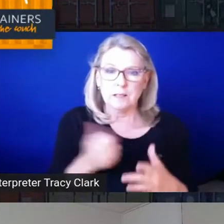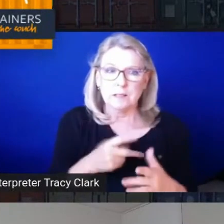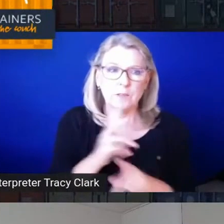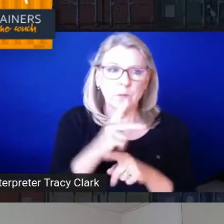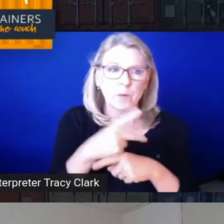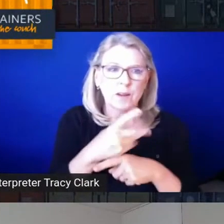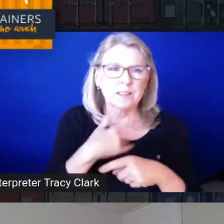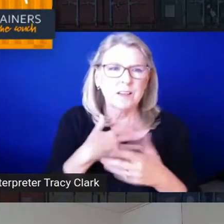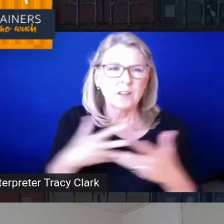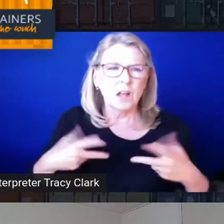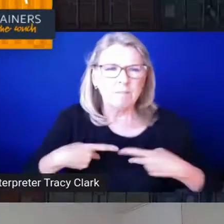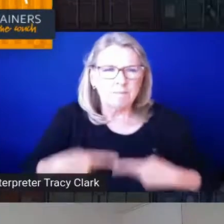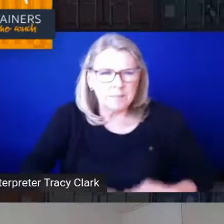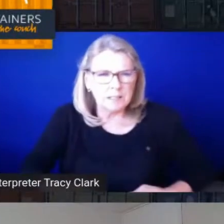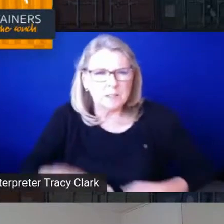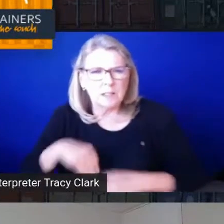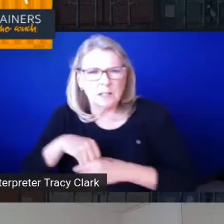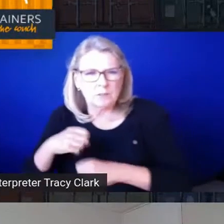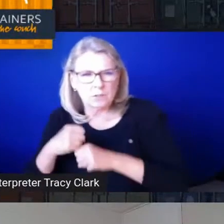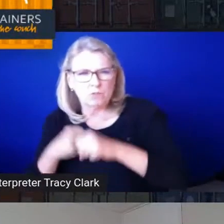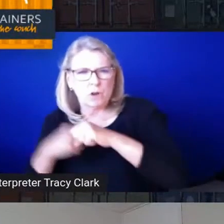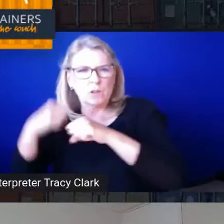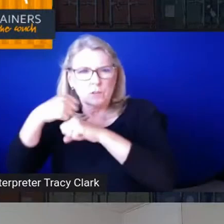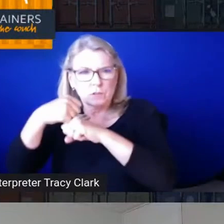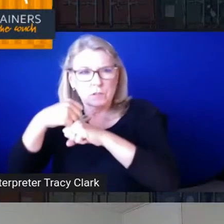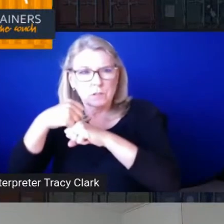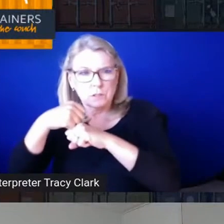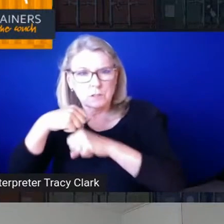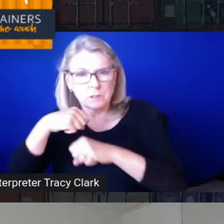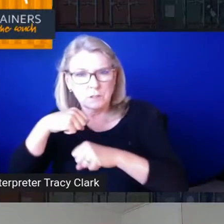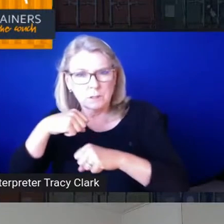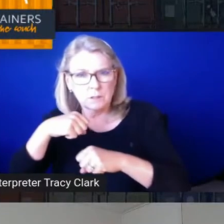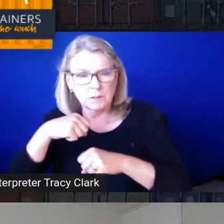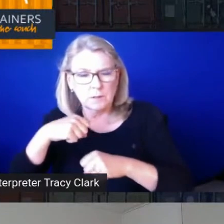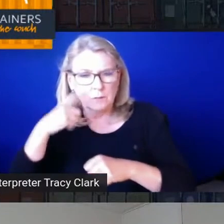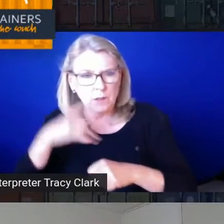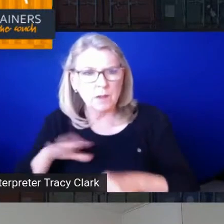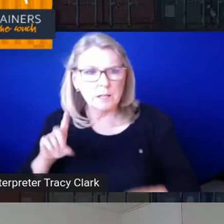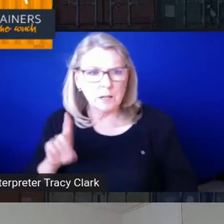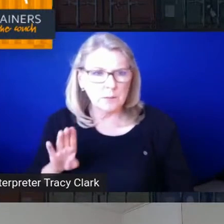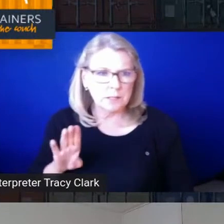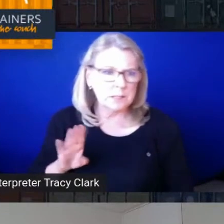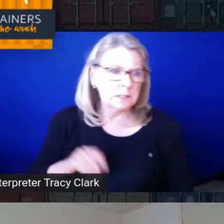centers. Great. Anyone else wish to add?